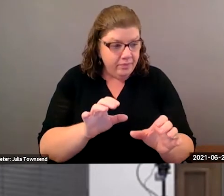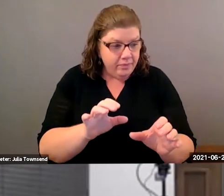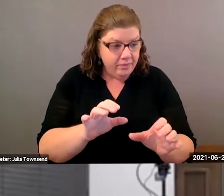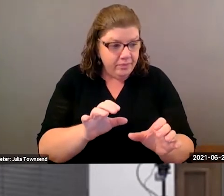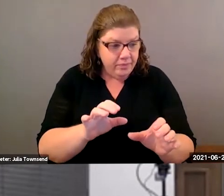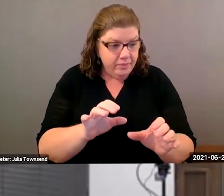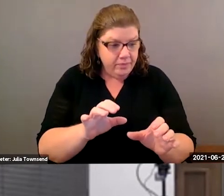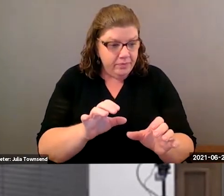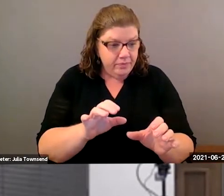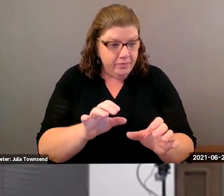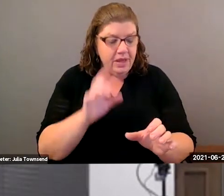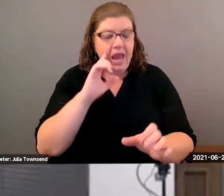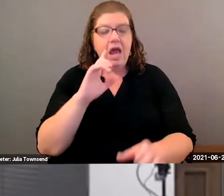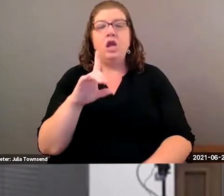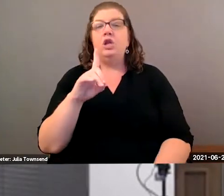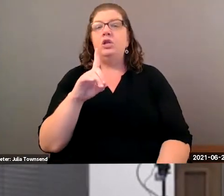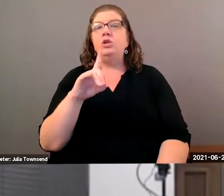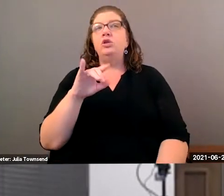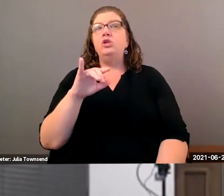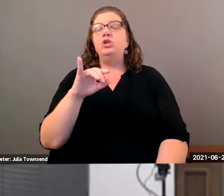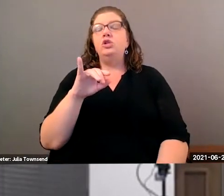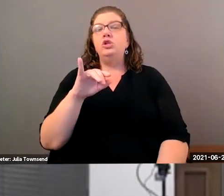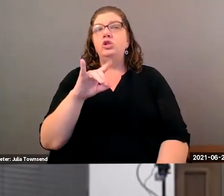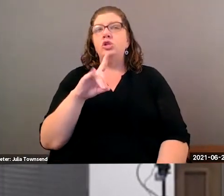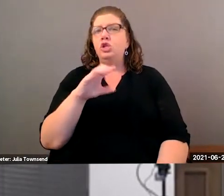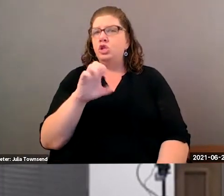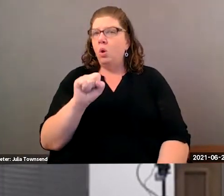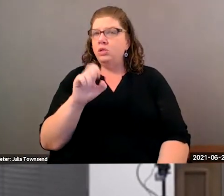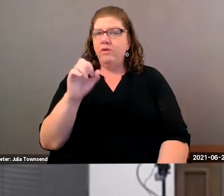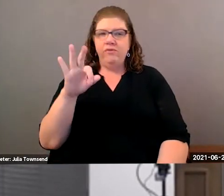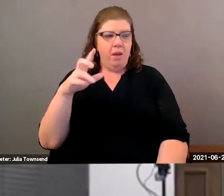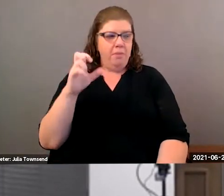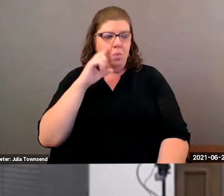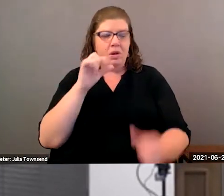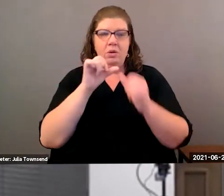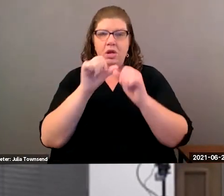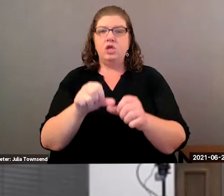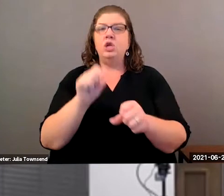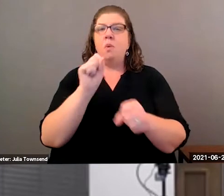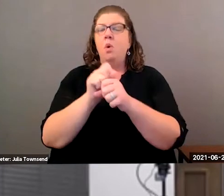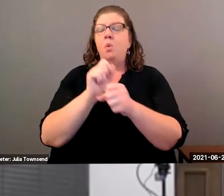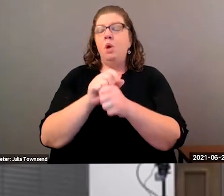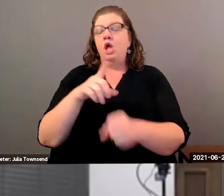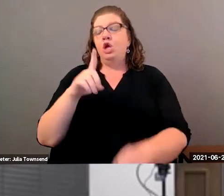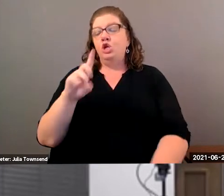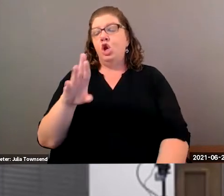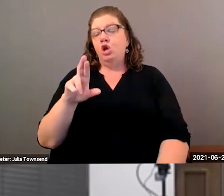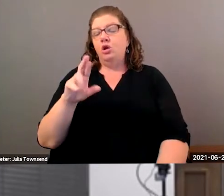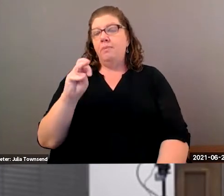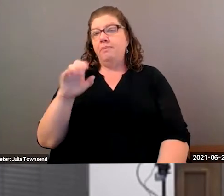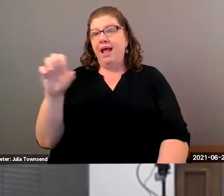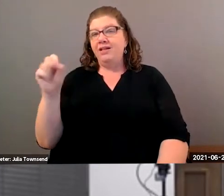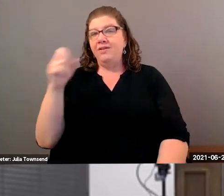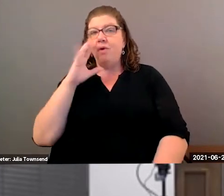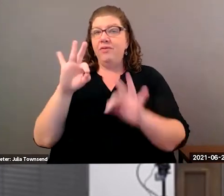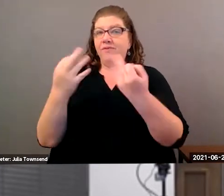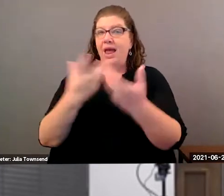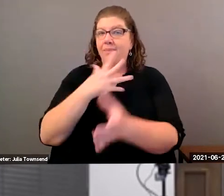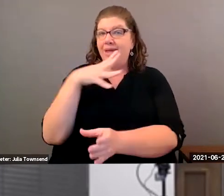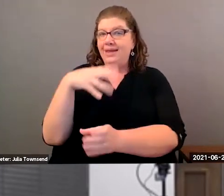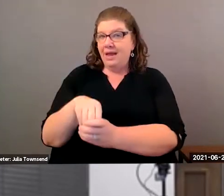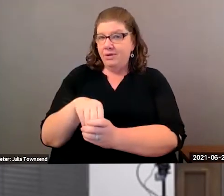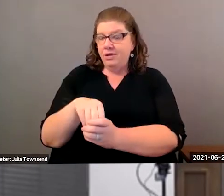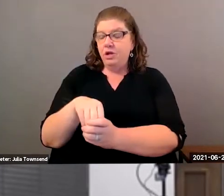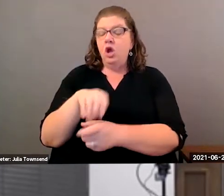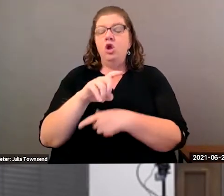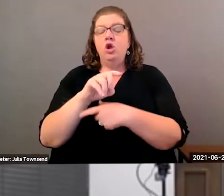Joe Feldman will be continuing. We have some contract work with Dr. Mapp as well for the family engagement. Dr. Rios